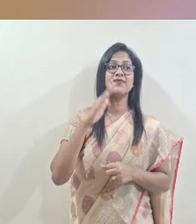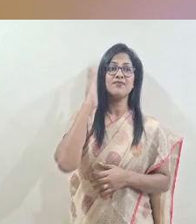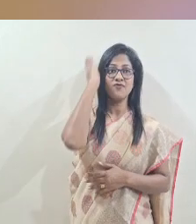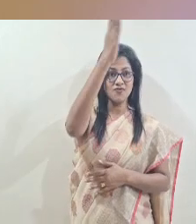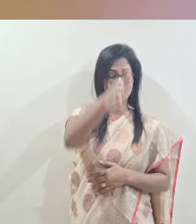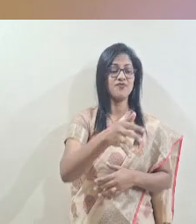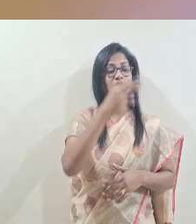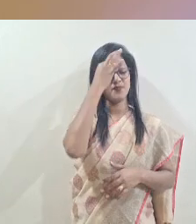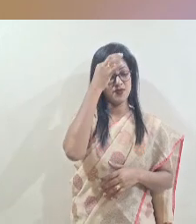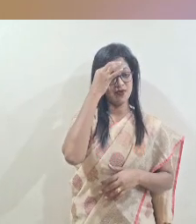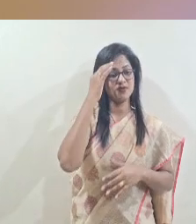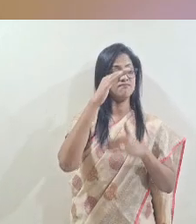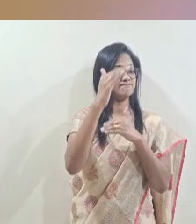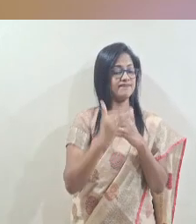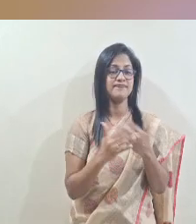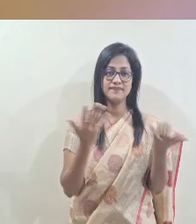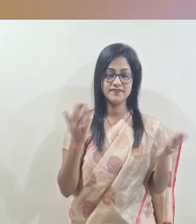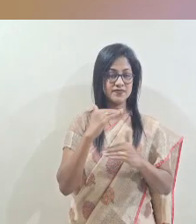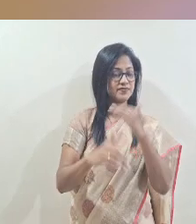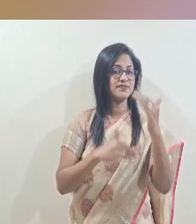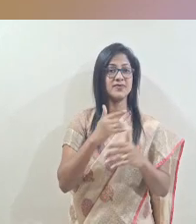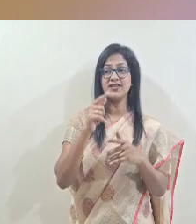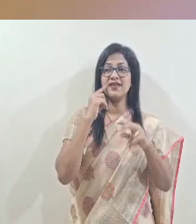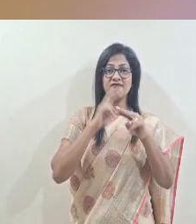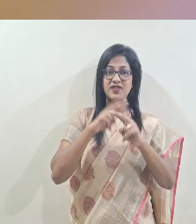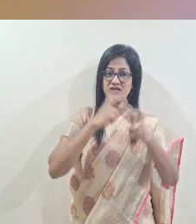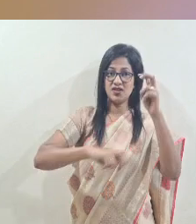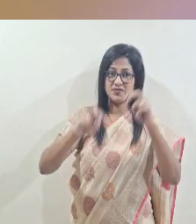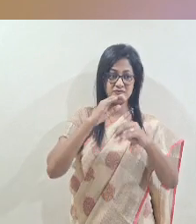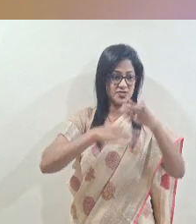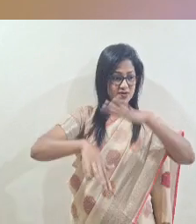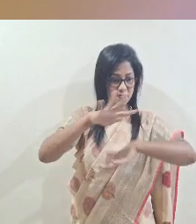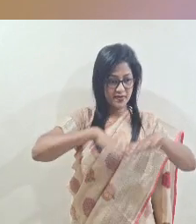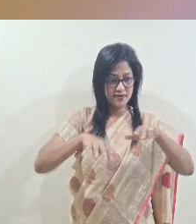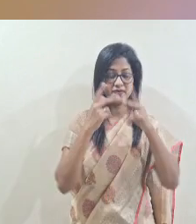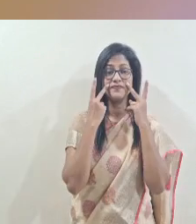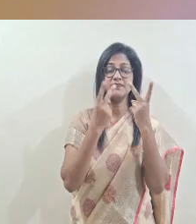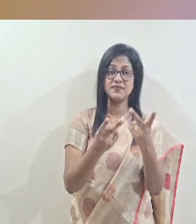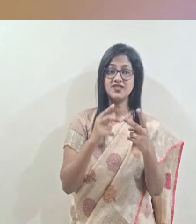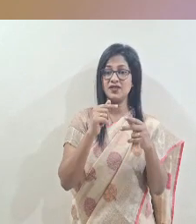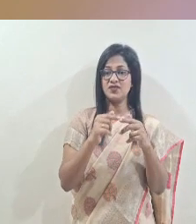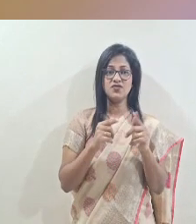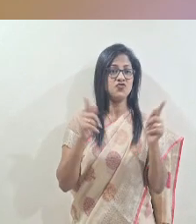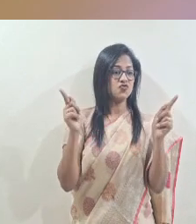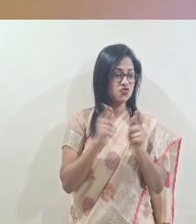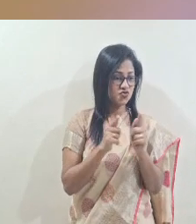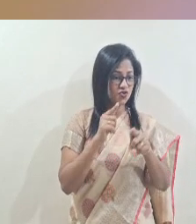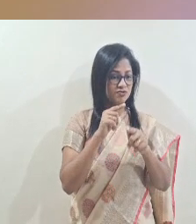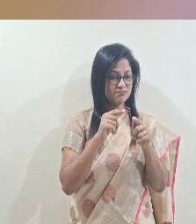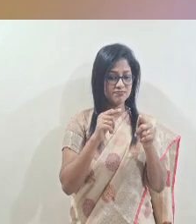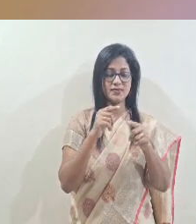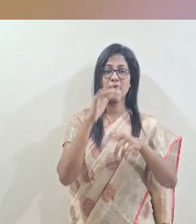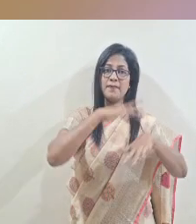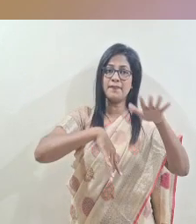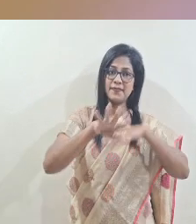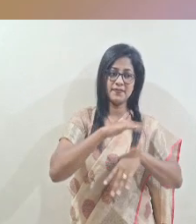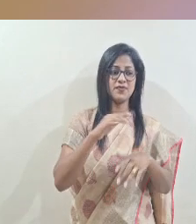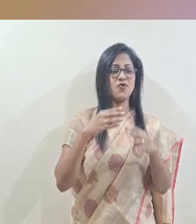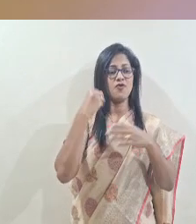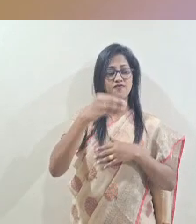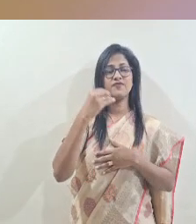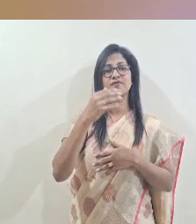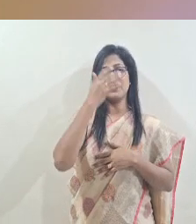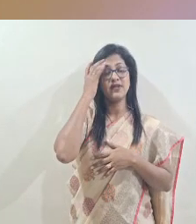focus. If you look at transportation planning, you can see that when you talk about the short-term transportation planning, it often fails